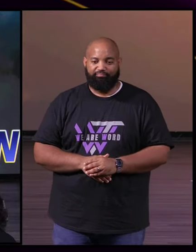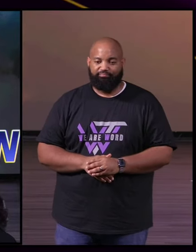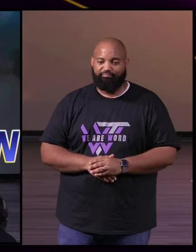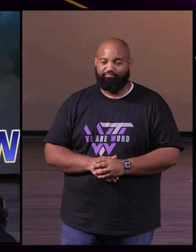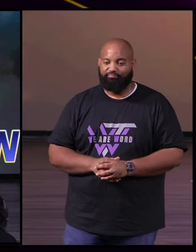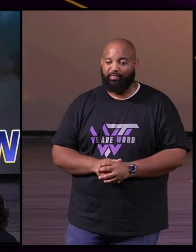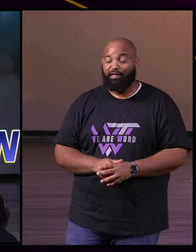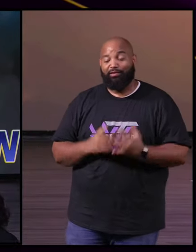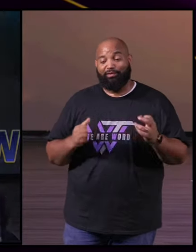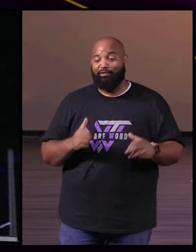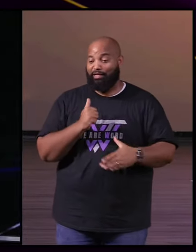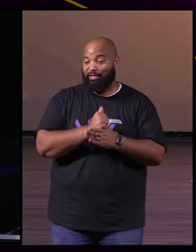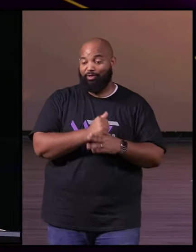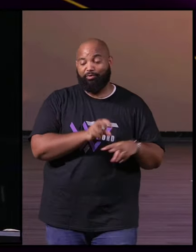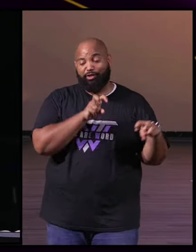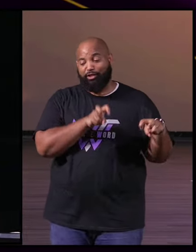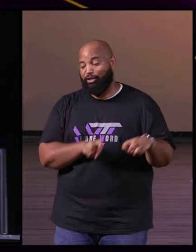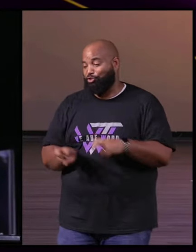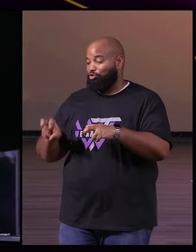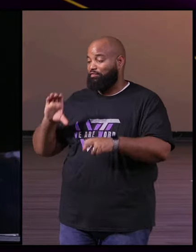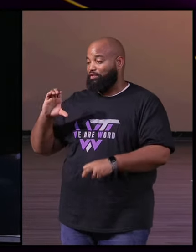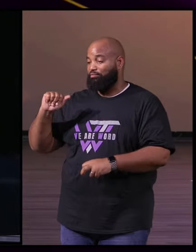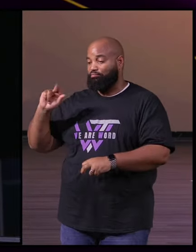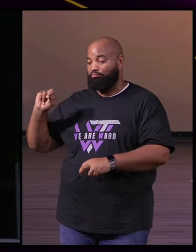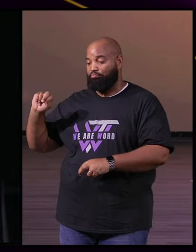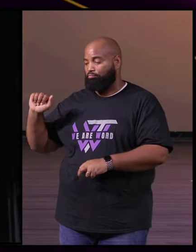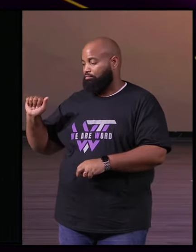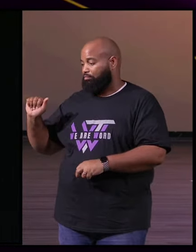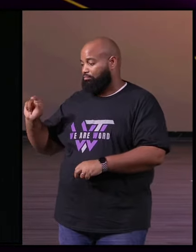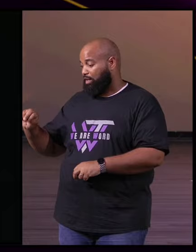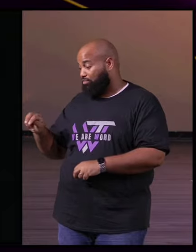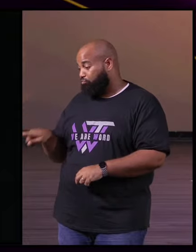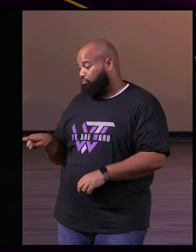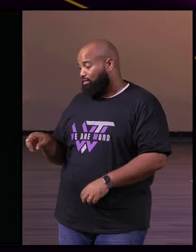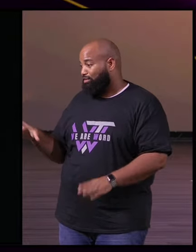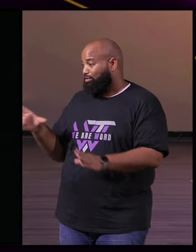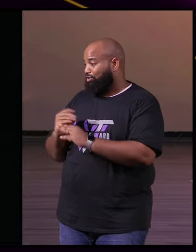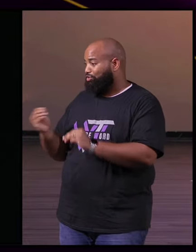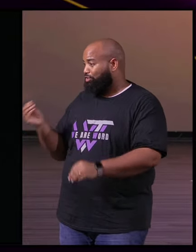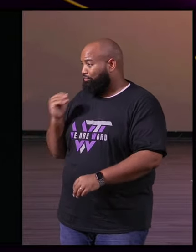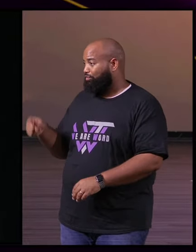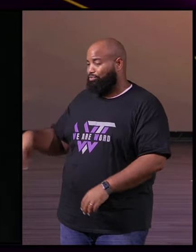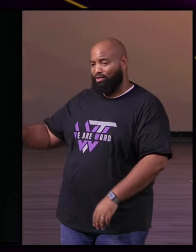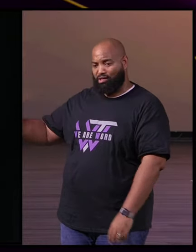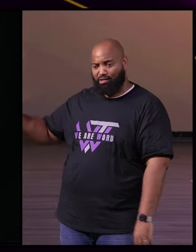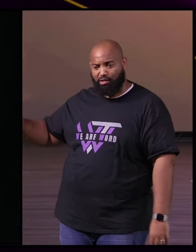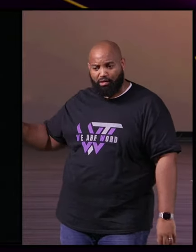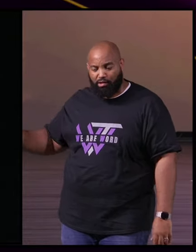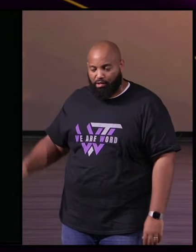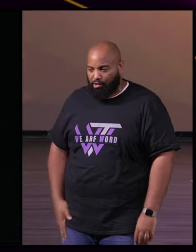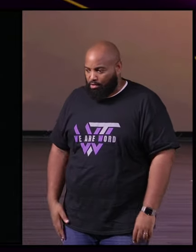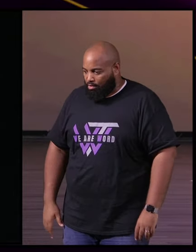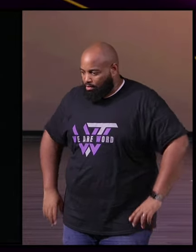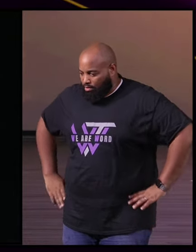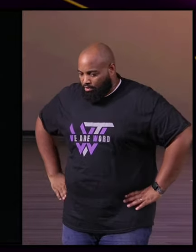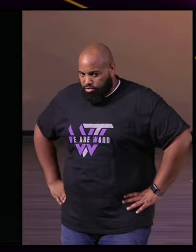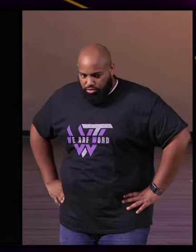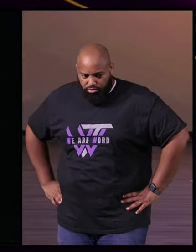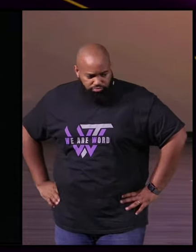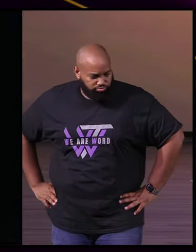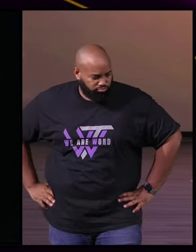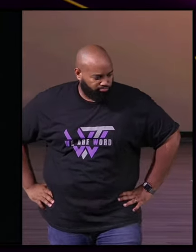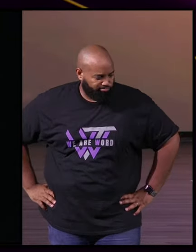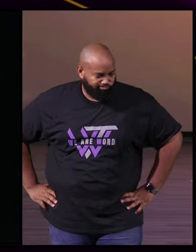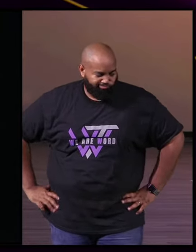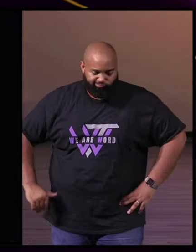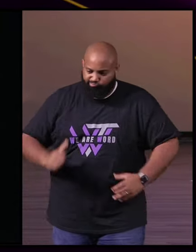He gets to Canaan. There's a famine in the land, Crystal. And he doesn't realize the